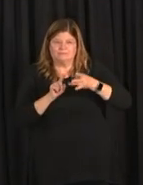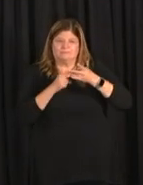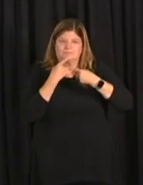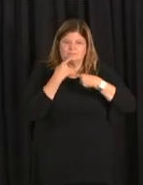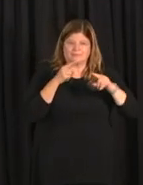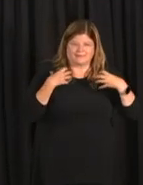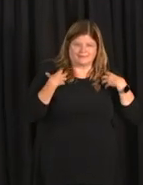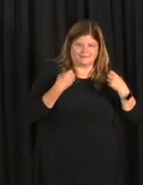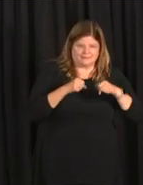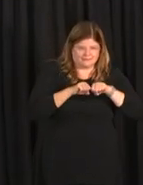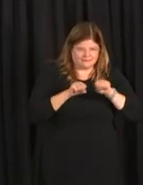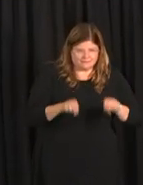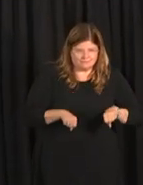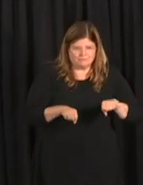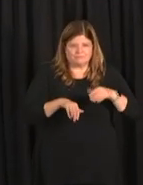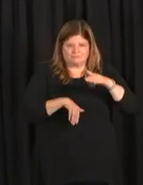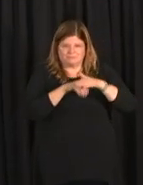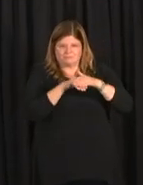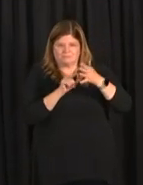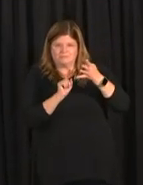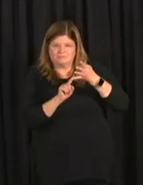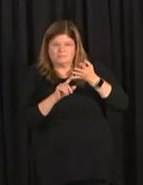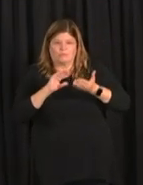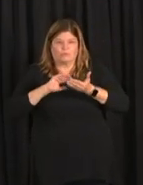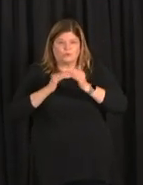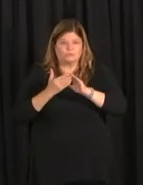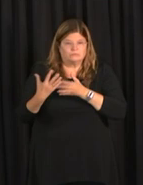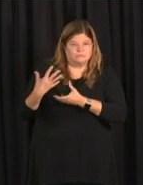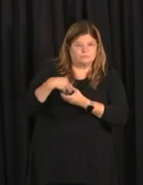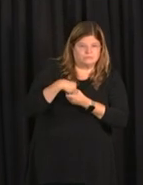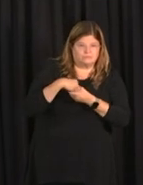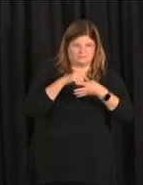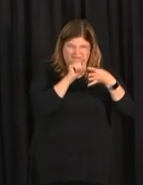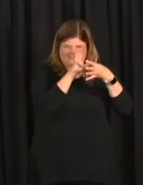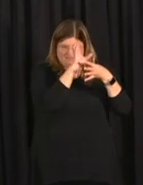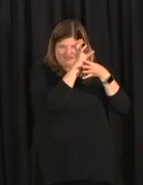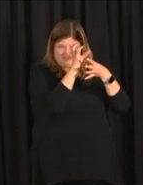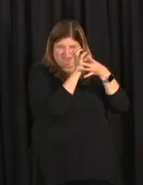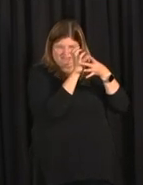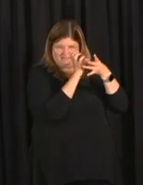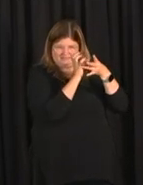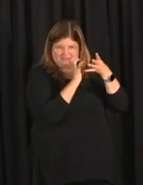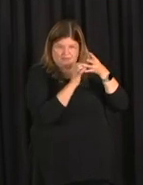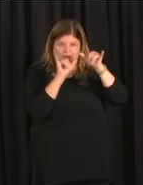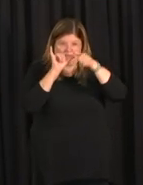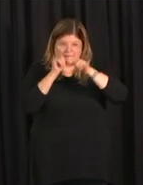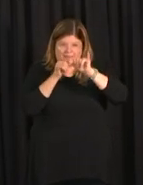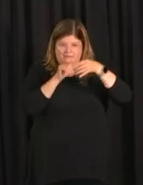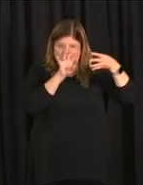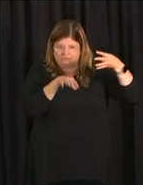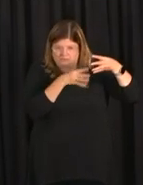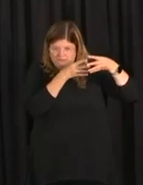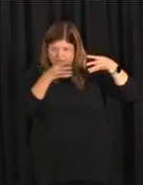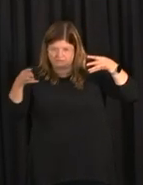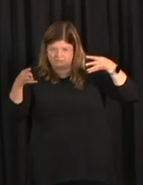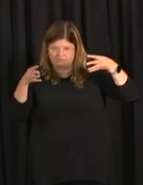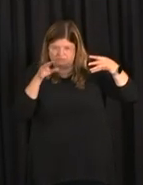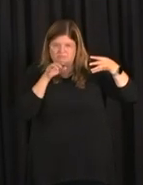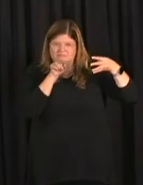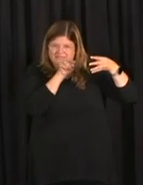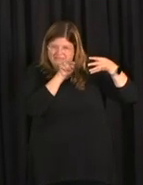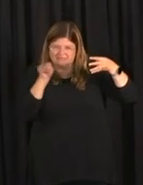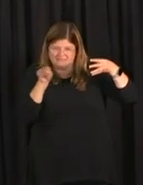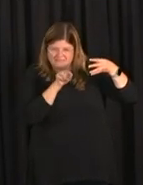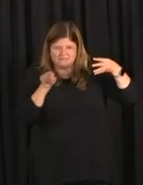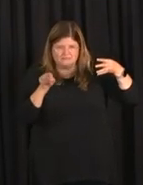capacity, and community engagement, you can follow where each metric currently sits in